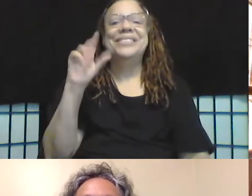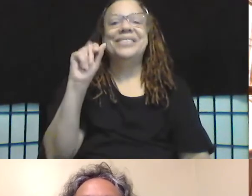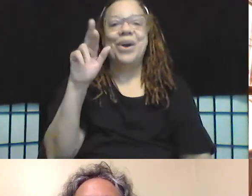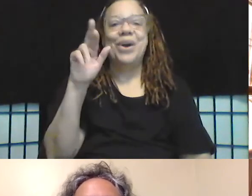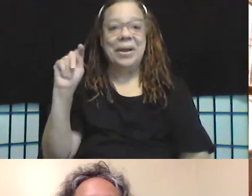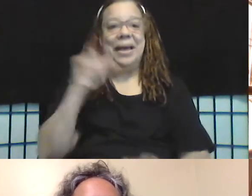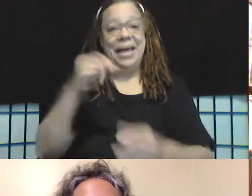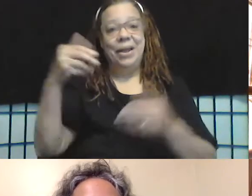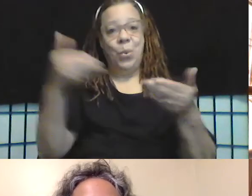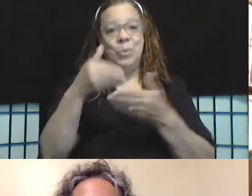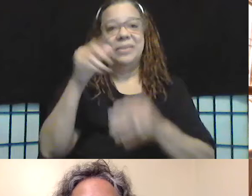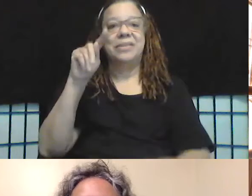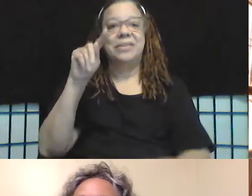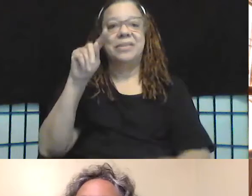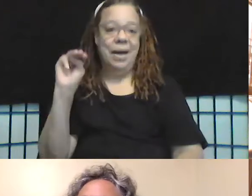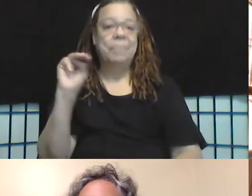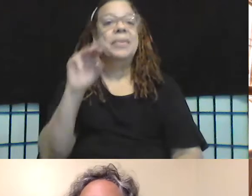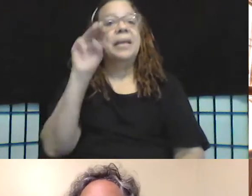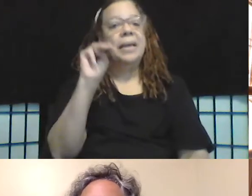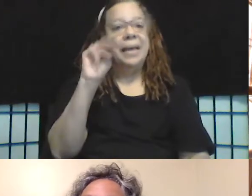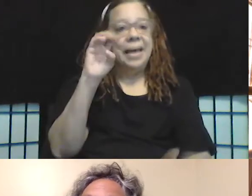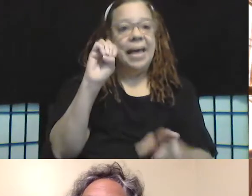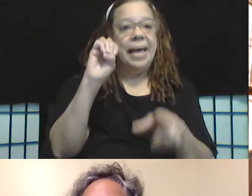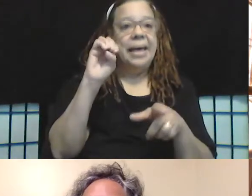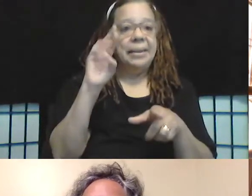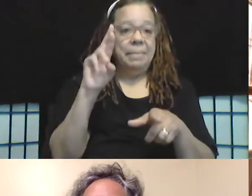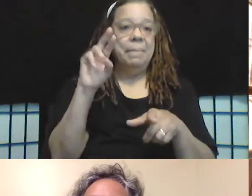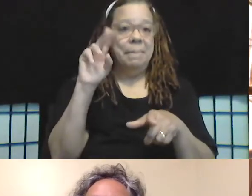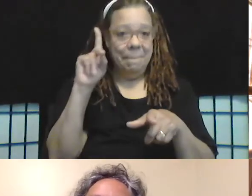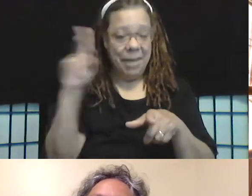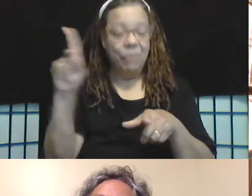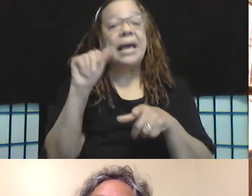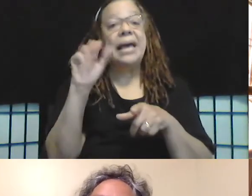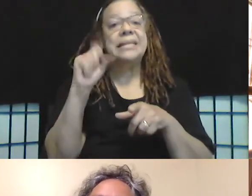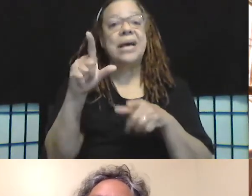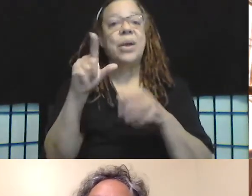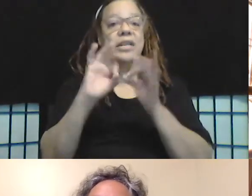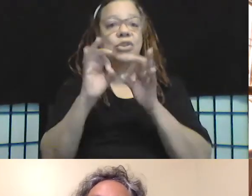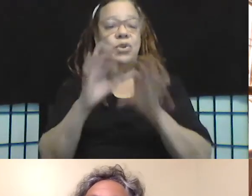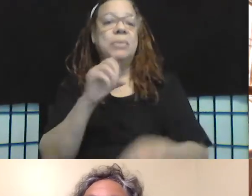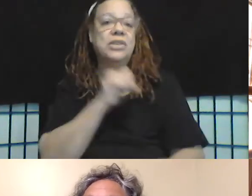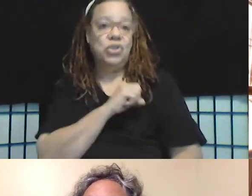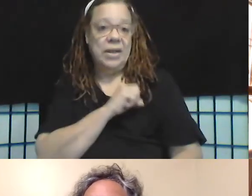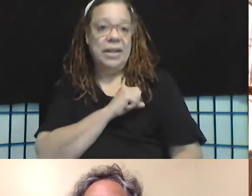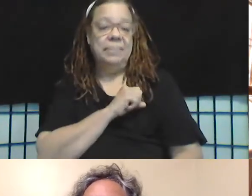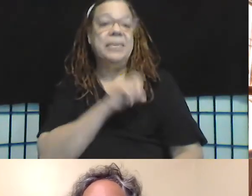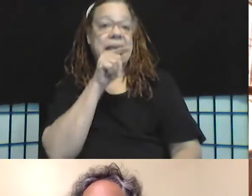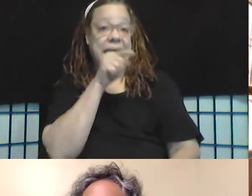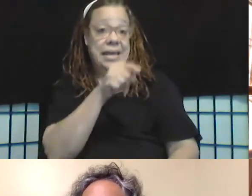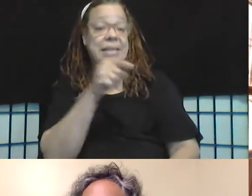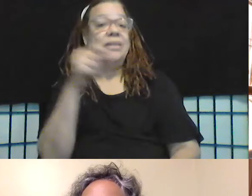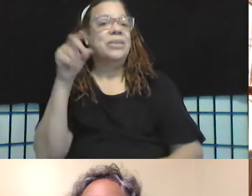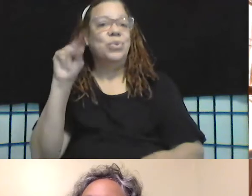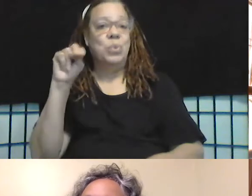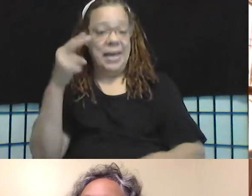author Marek Bennett, and ASL interpreter Shelley. Marek is a New Hampshire-based cartoonist, musician, and